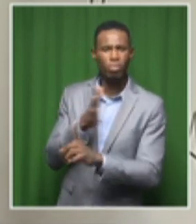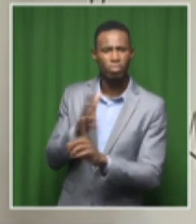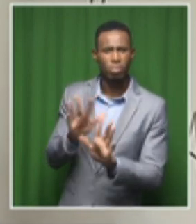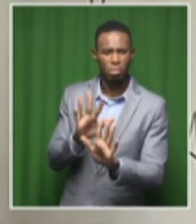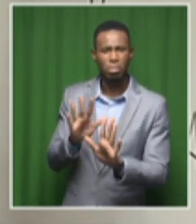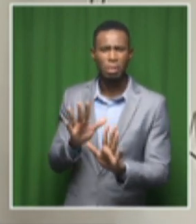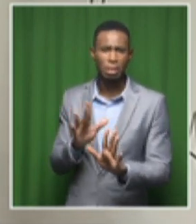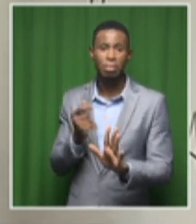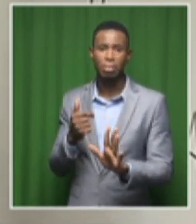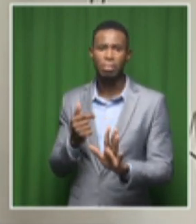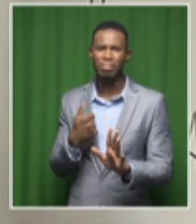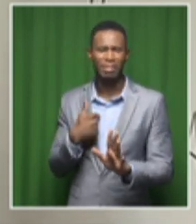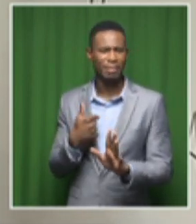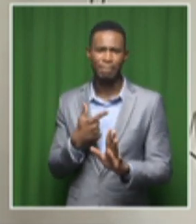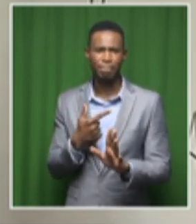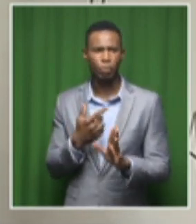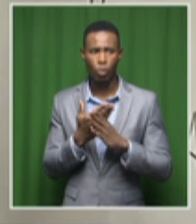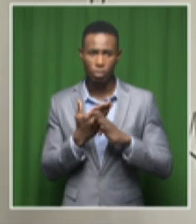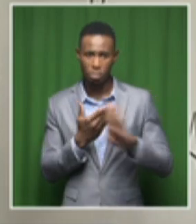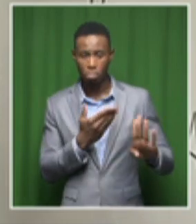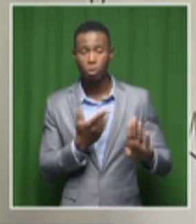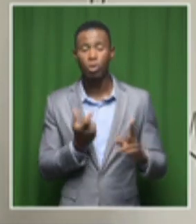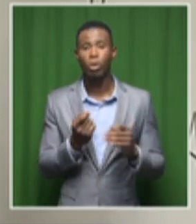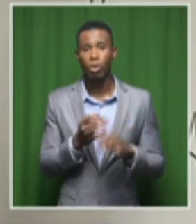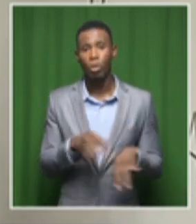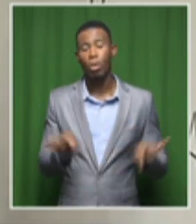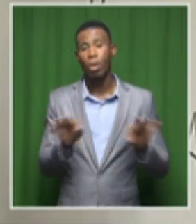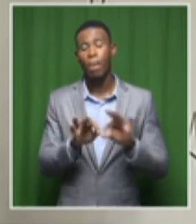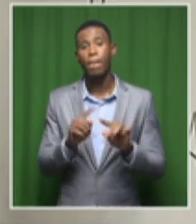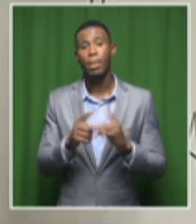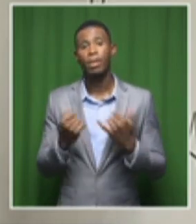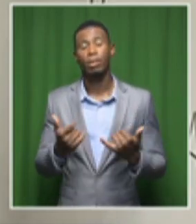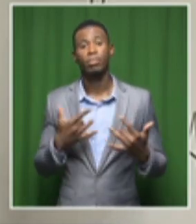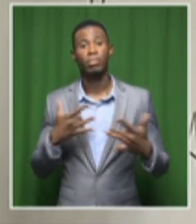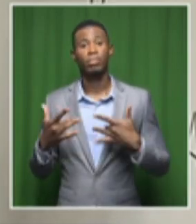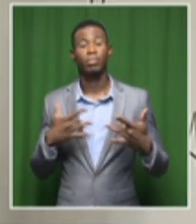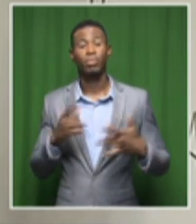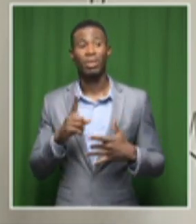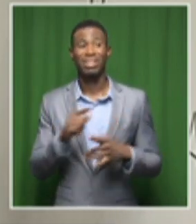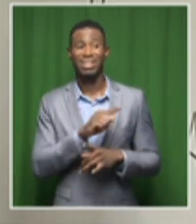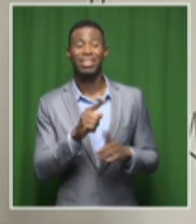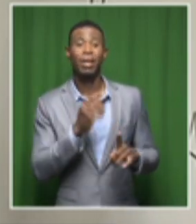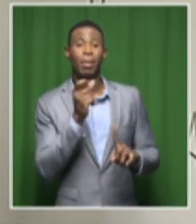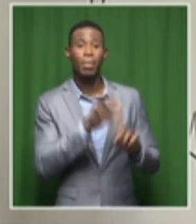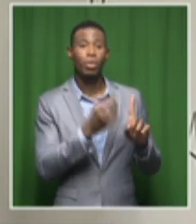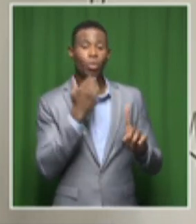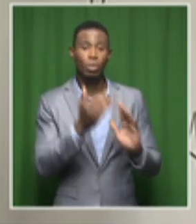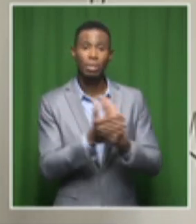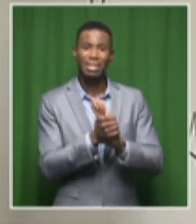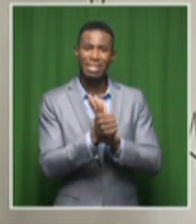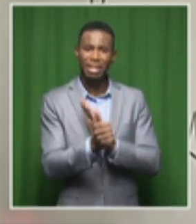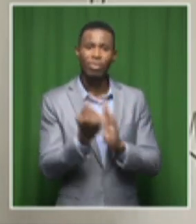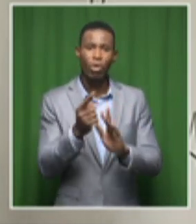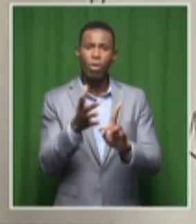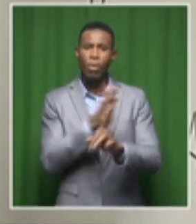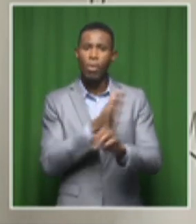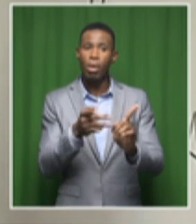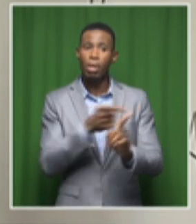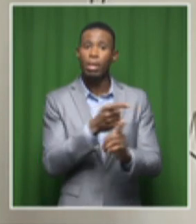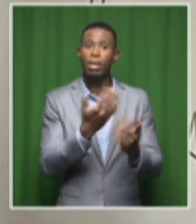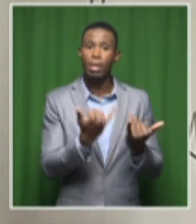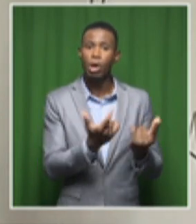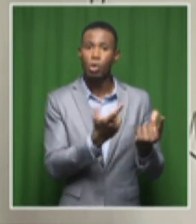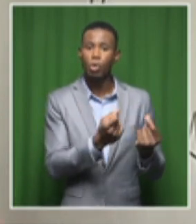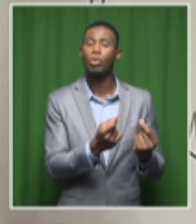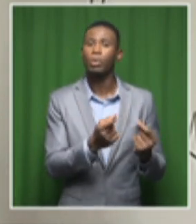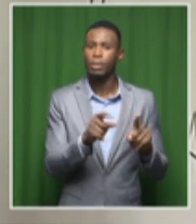bit concerned about what if scamsters also get themselves verified. So those are things that we must still see